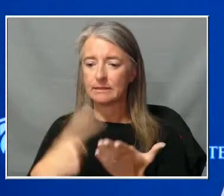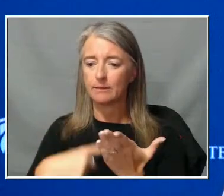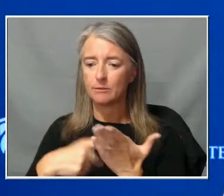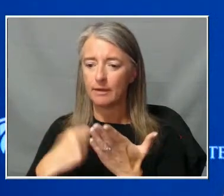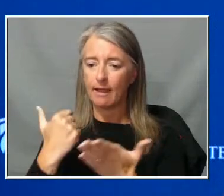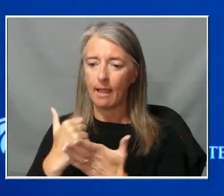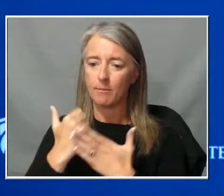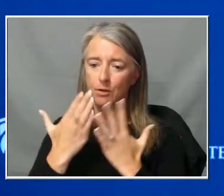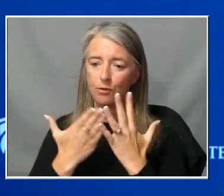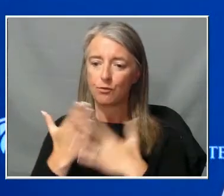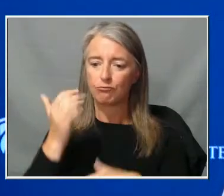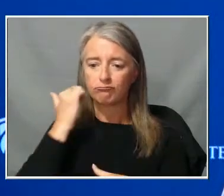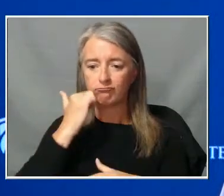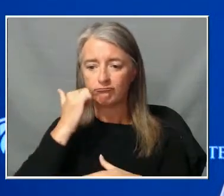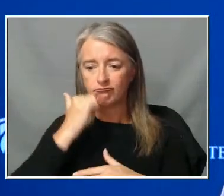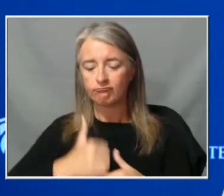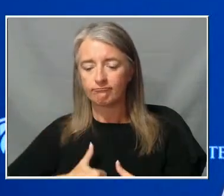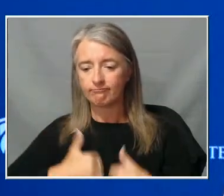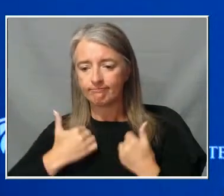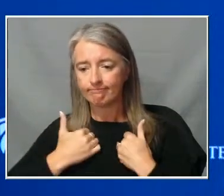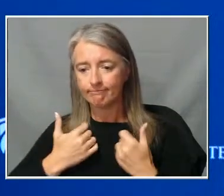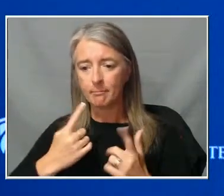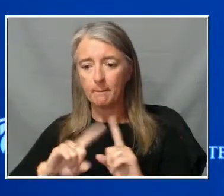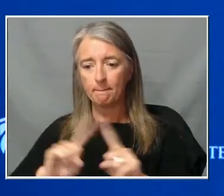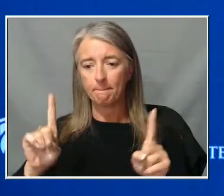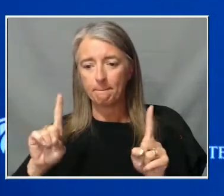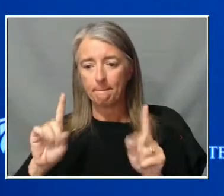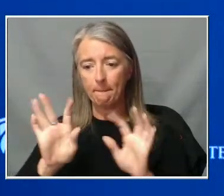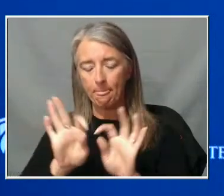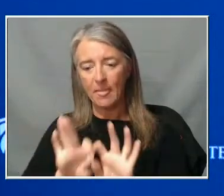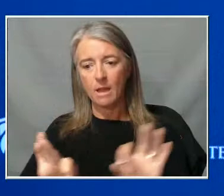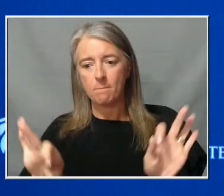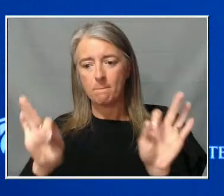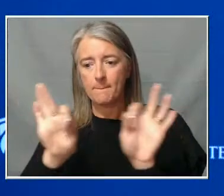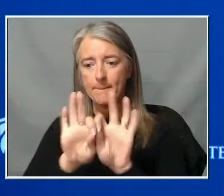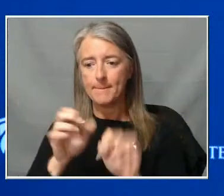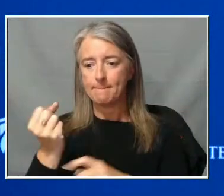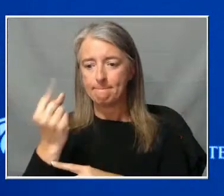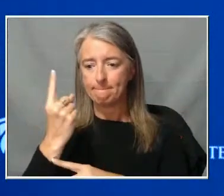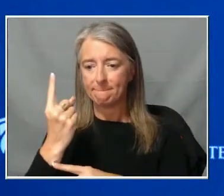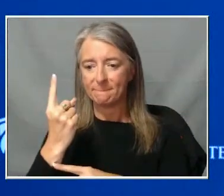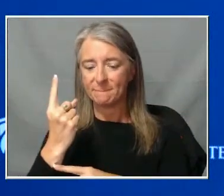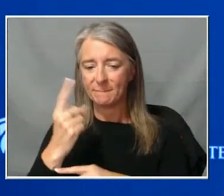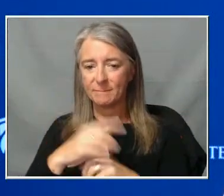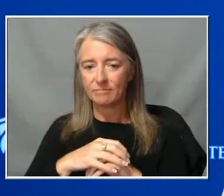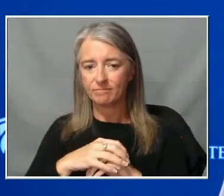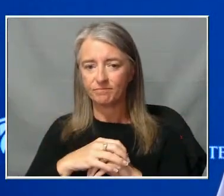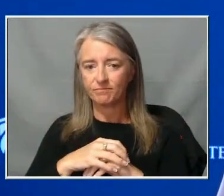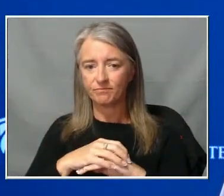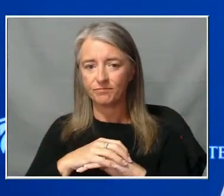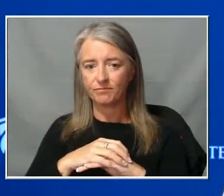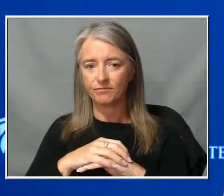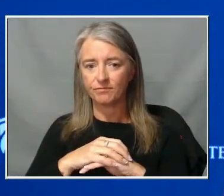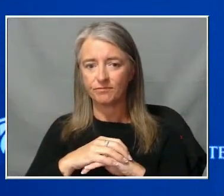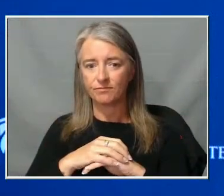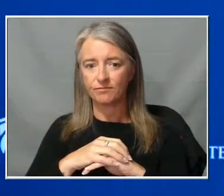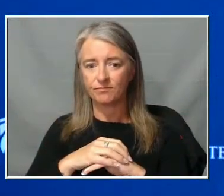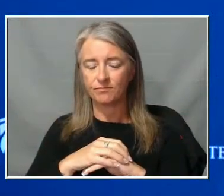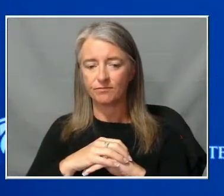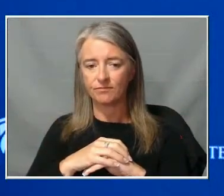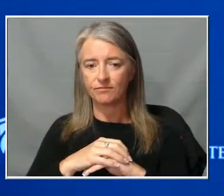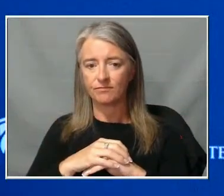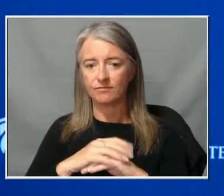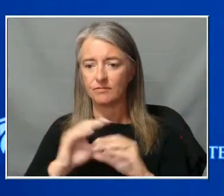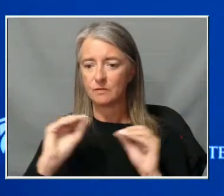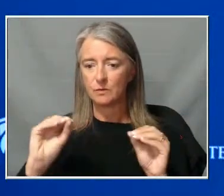our daily lives, but it is vitally important to understand, just as Dr. Weinman said, it's probably no